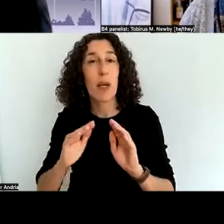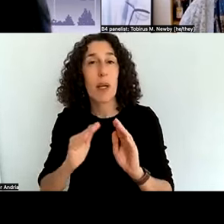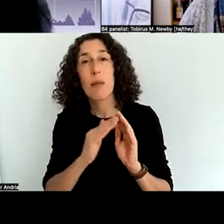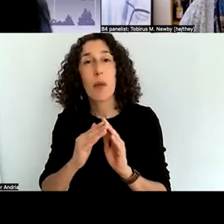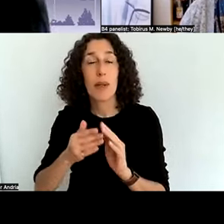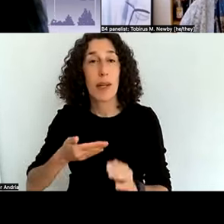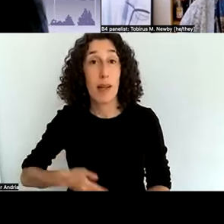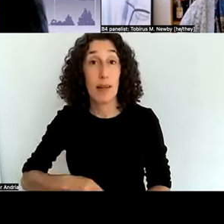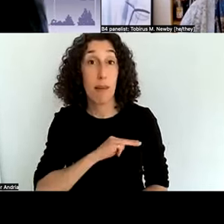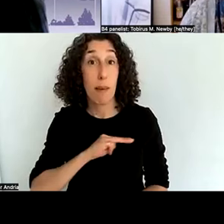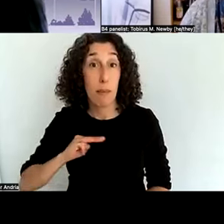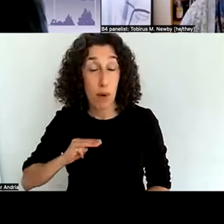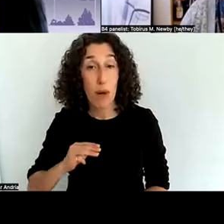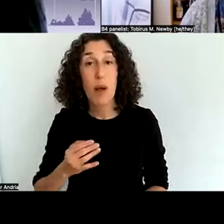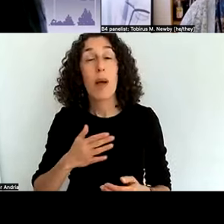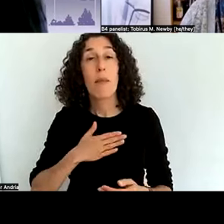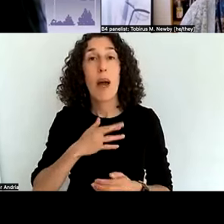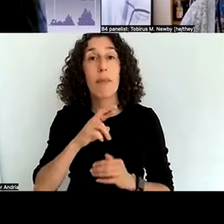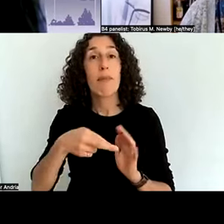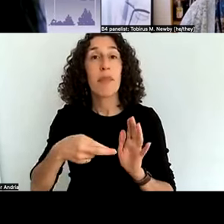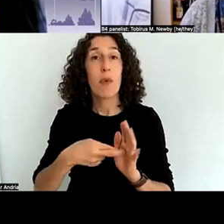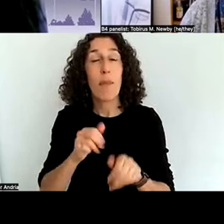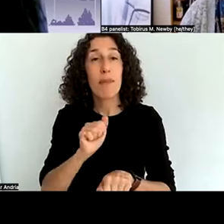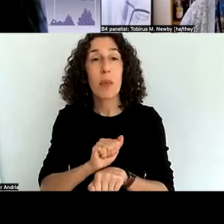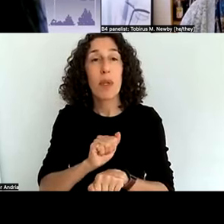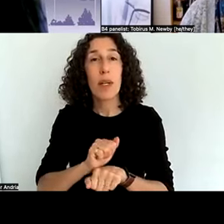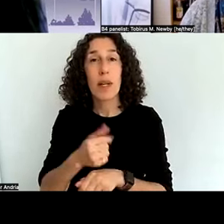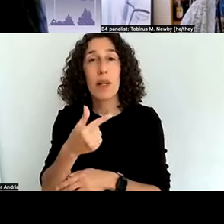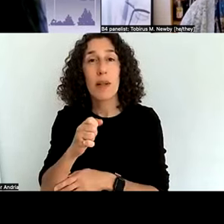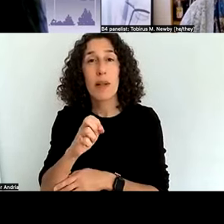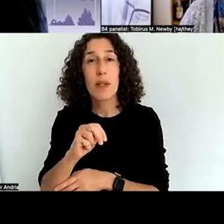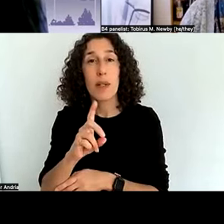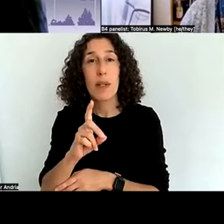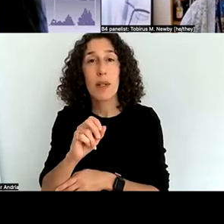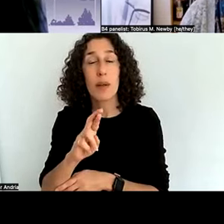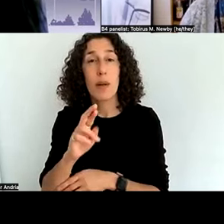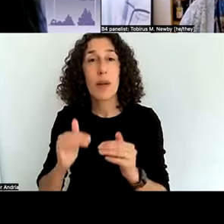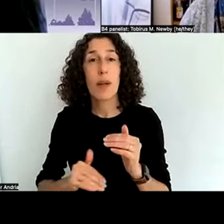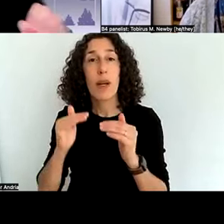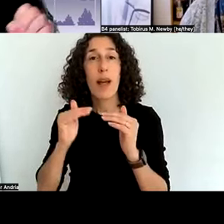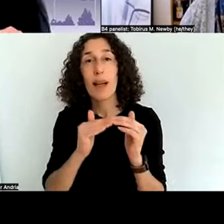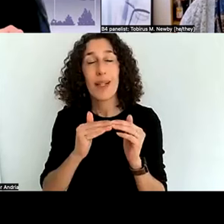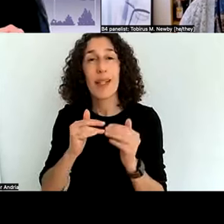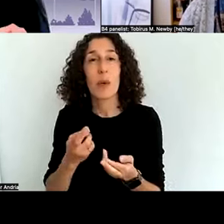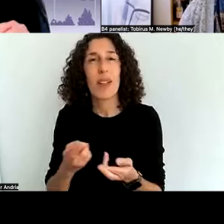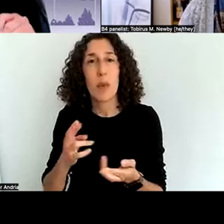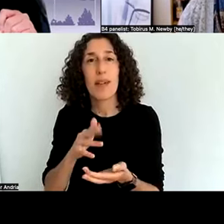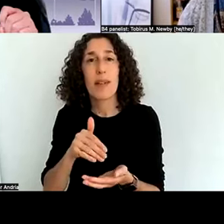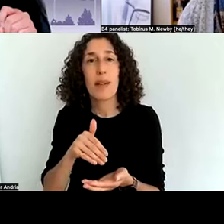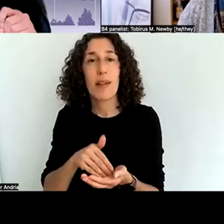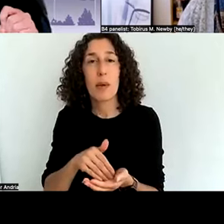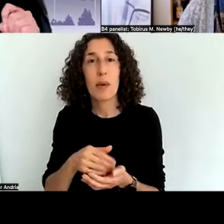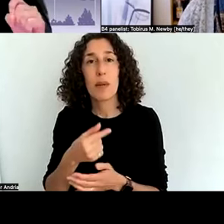role working at the Gender Equity Resource Center. And while it's not only me who